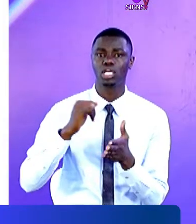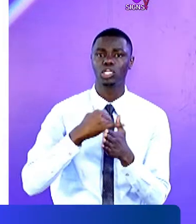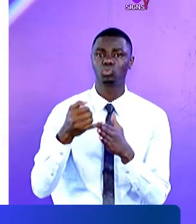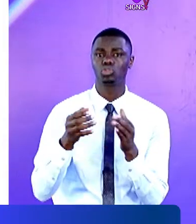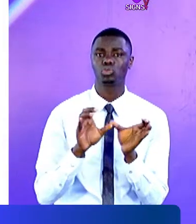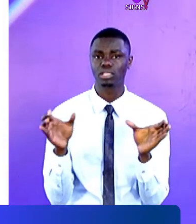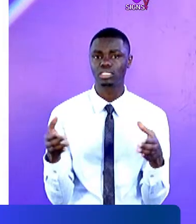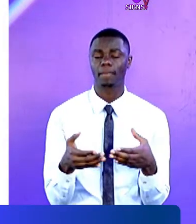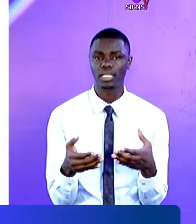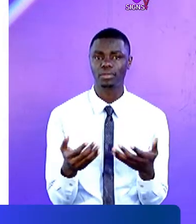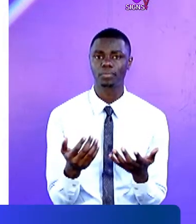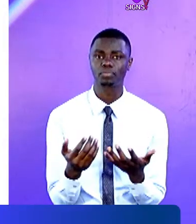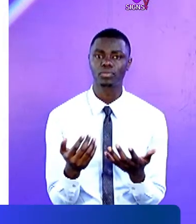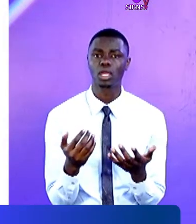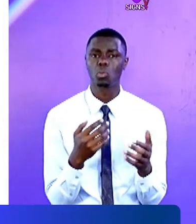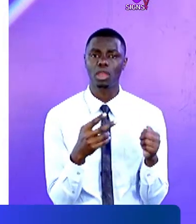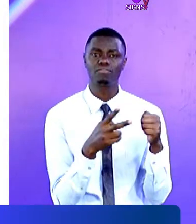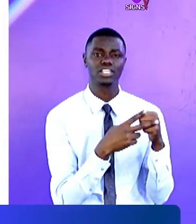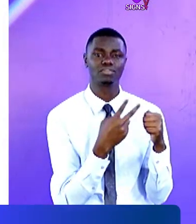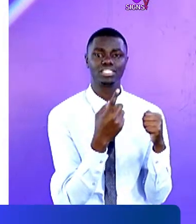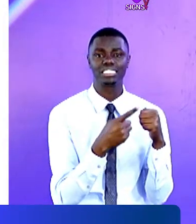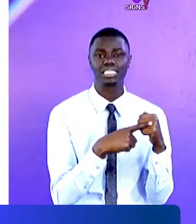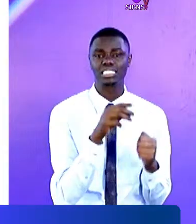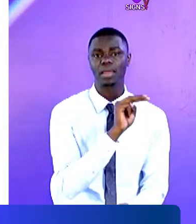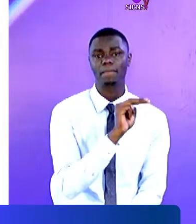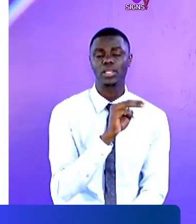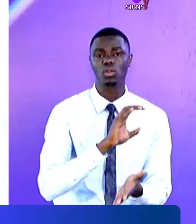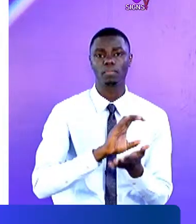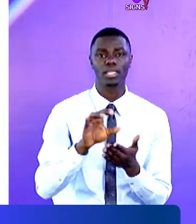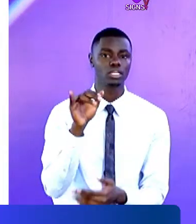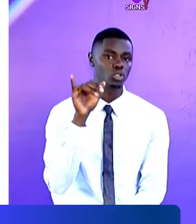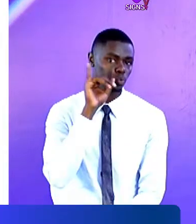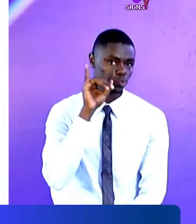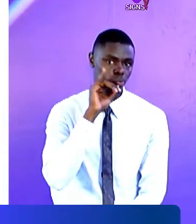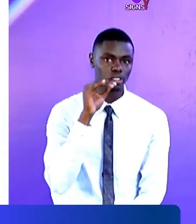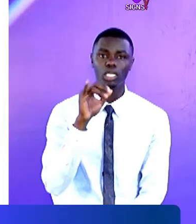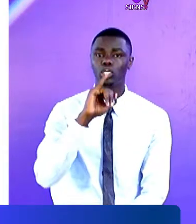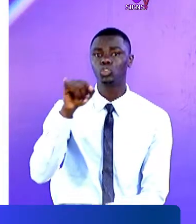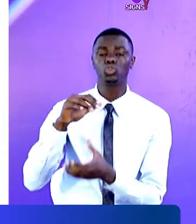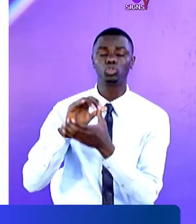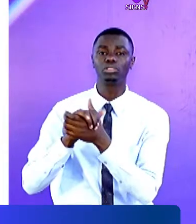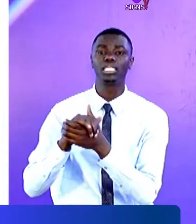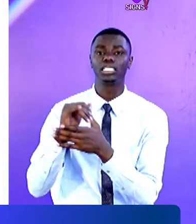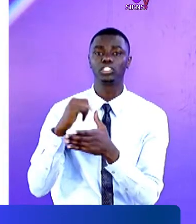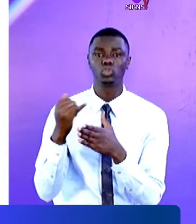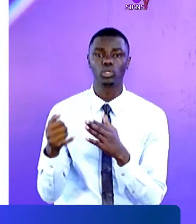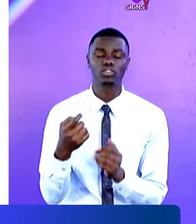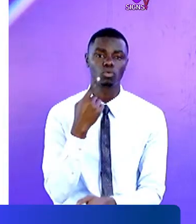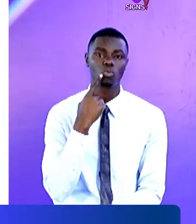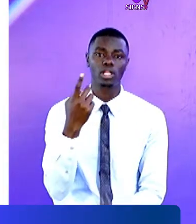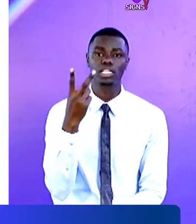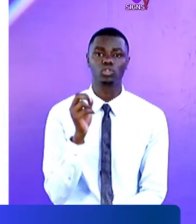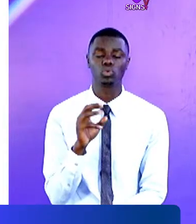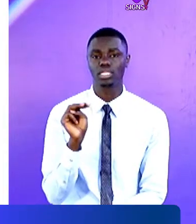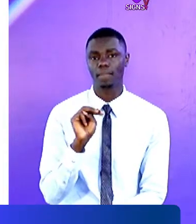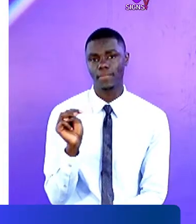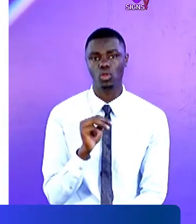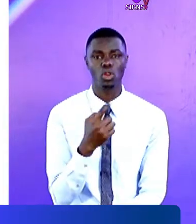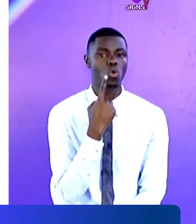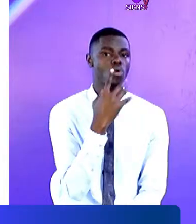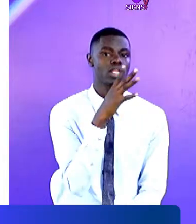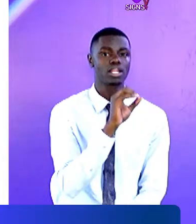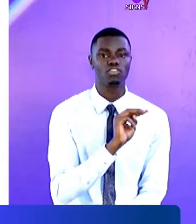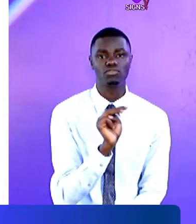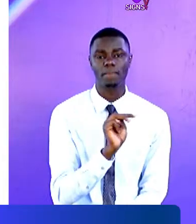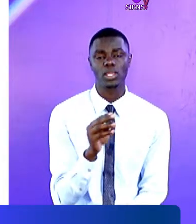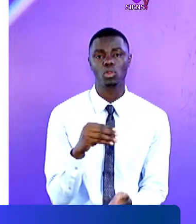is here 76 million paid by Isiolo to Jubilee Insurance out of 120 million contract, 150